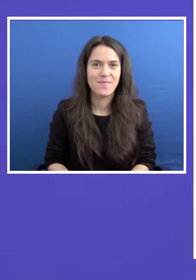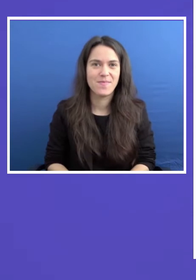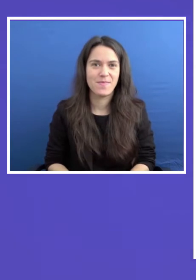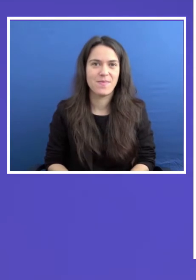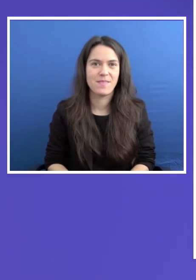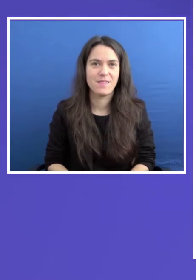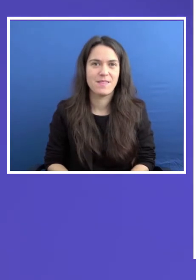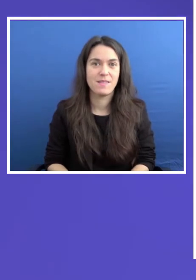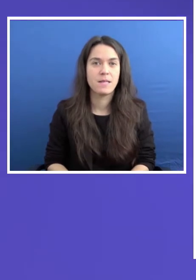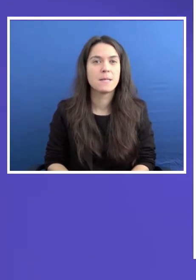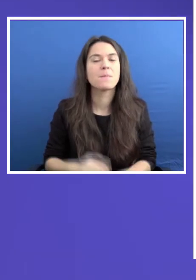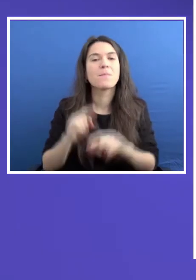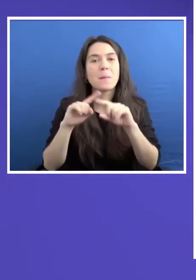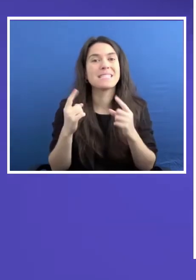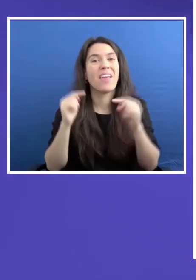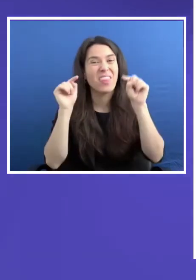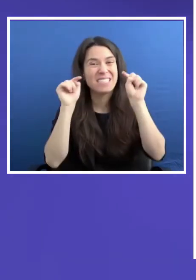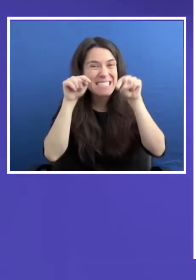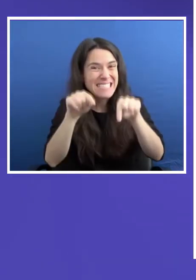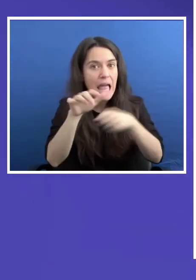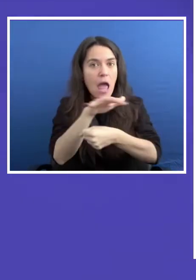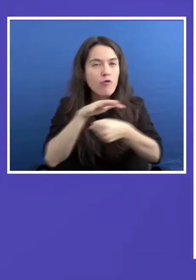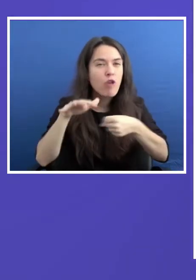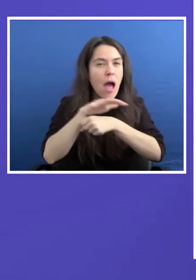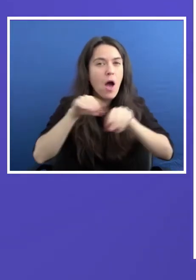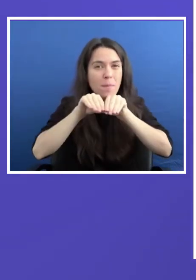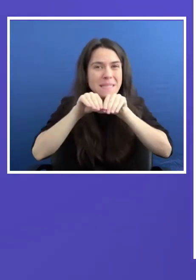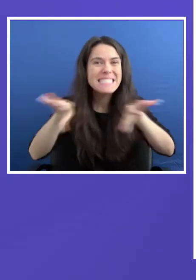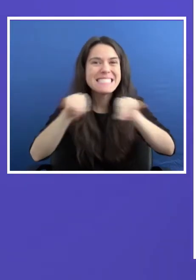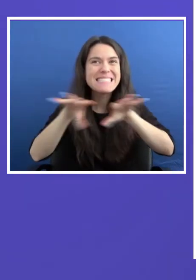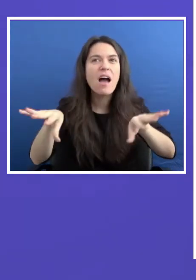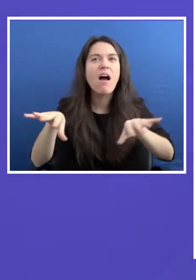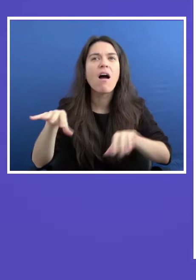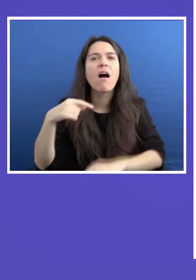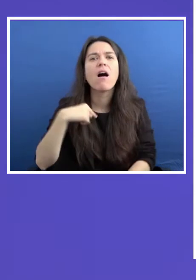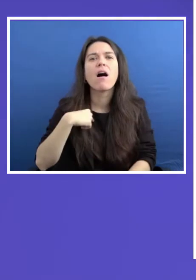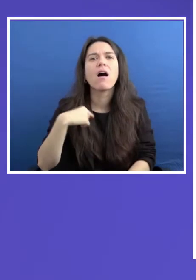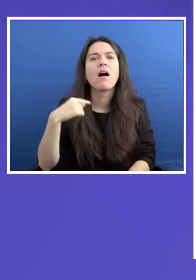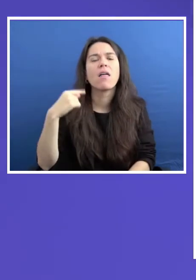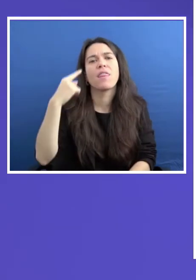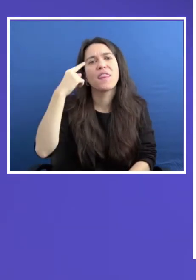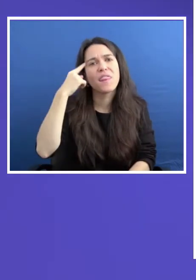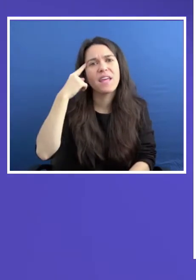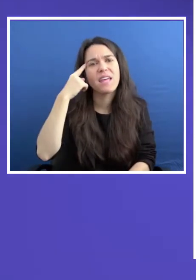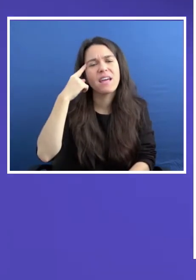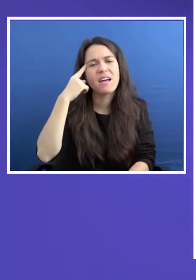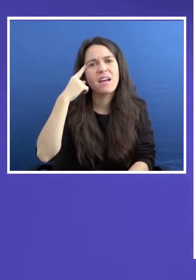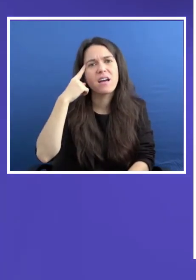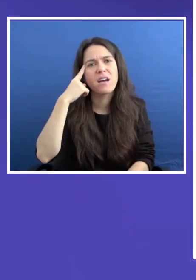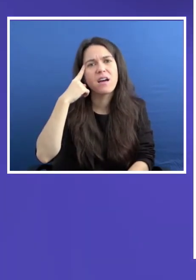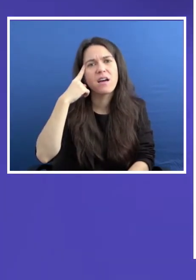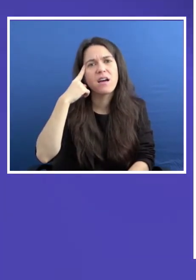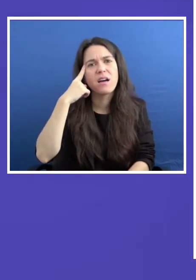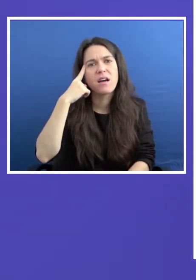concrete area, I do not believe that putting quota